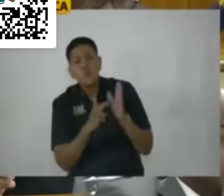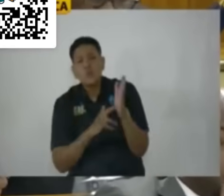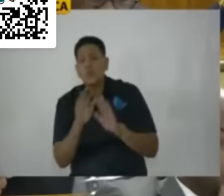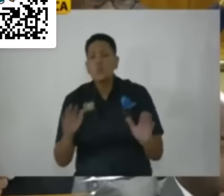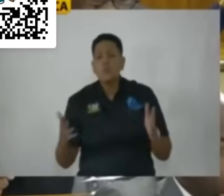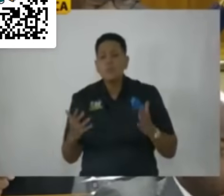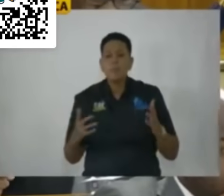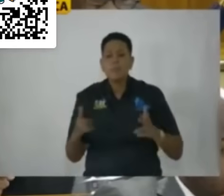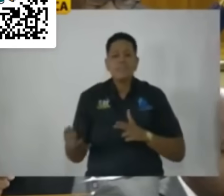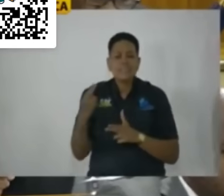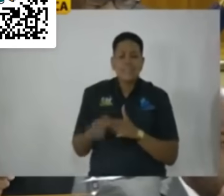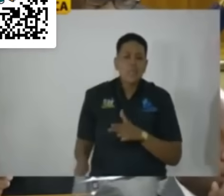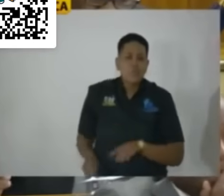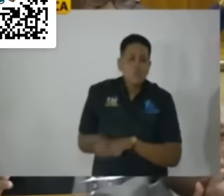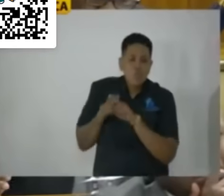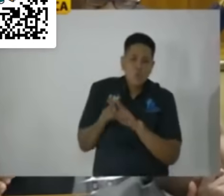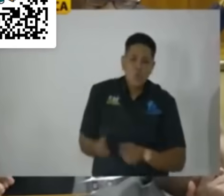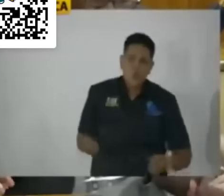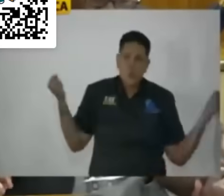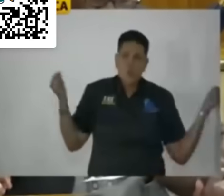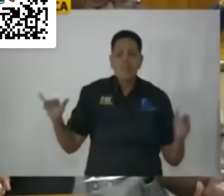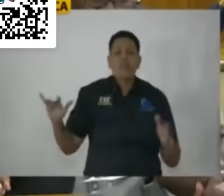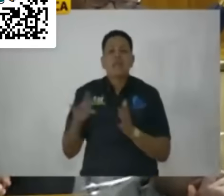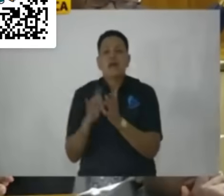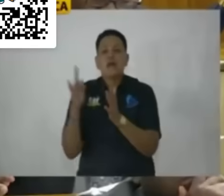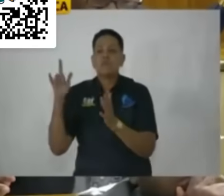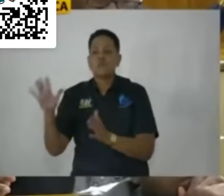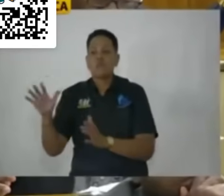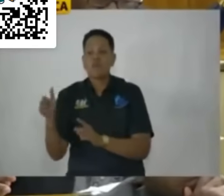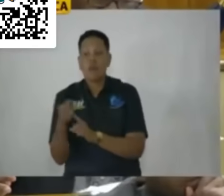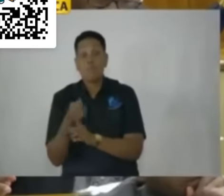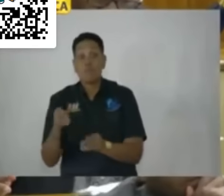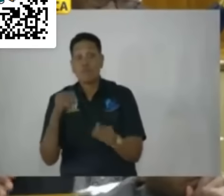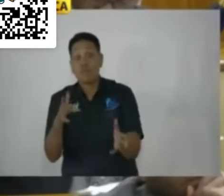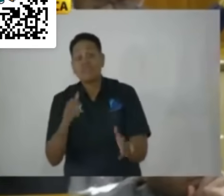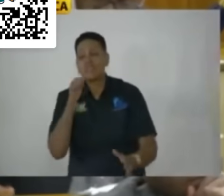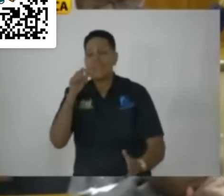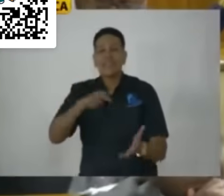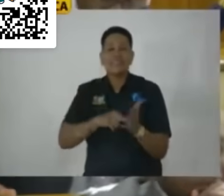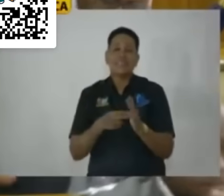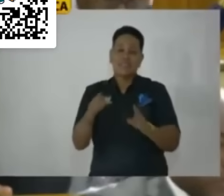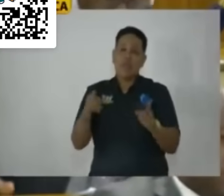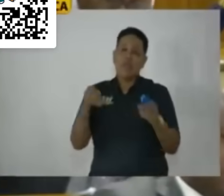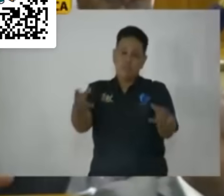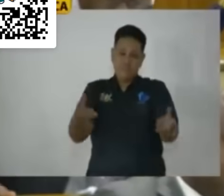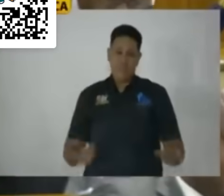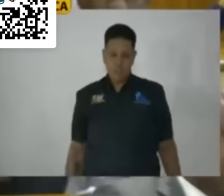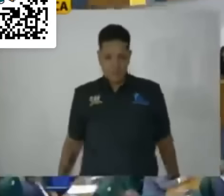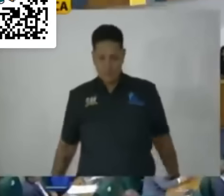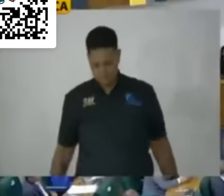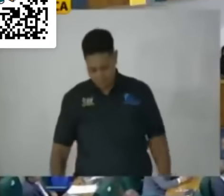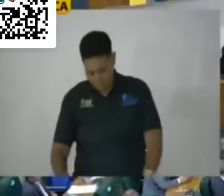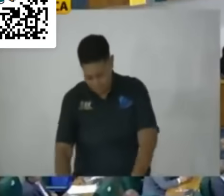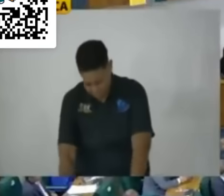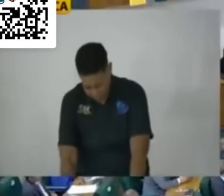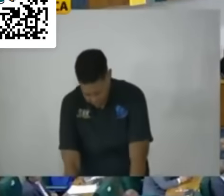may be temporarily suspended. That is an abuse of that provision, and that's not the intention of that provision.